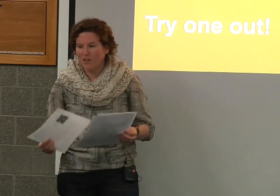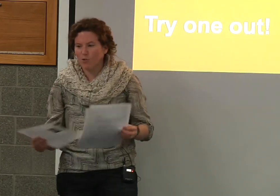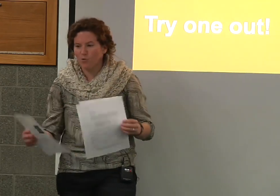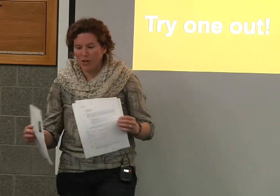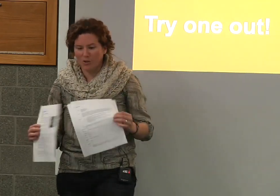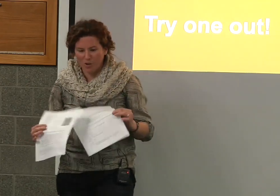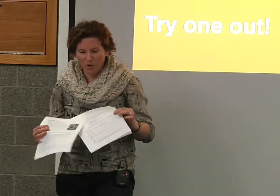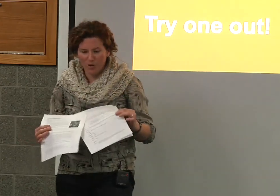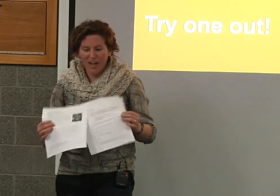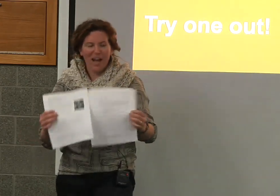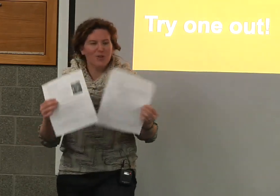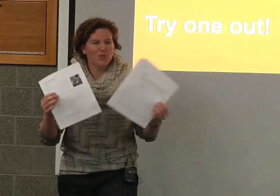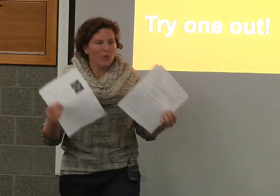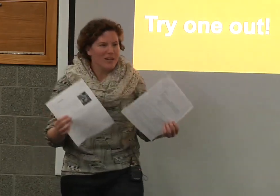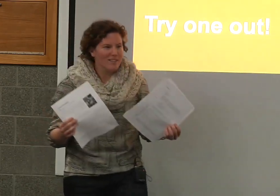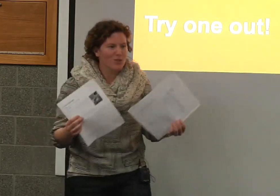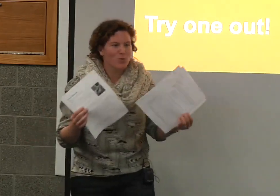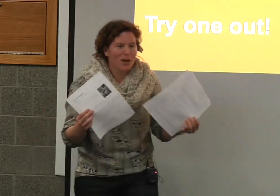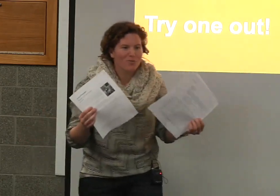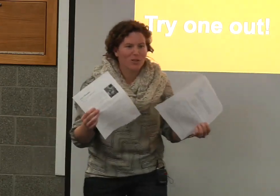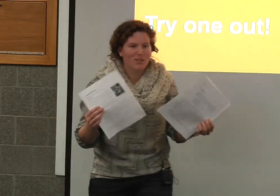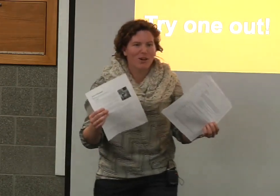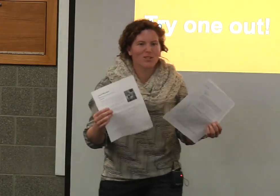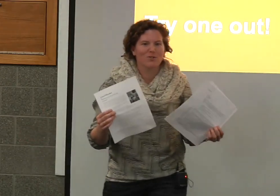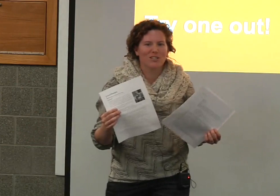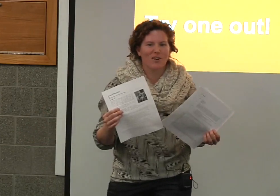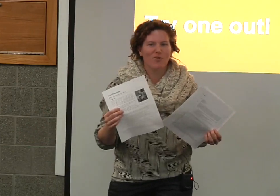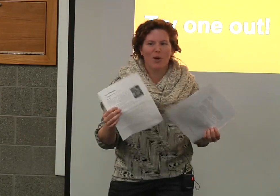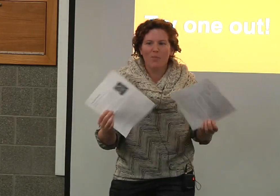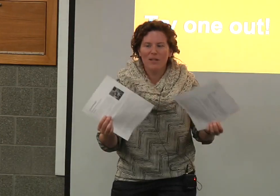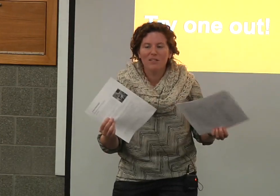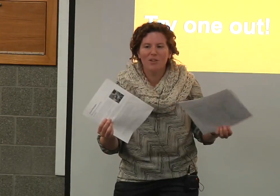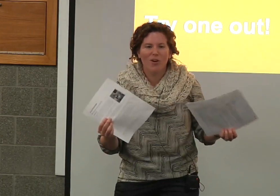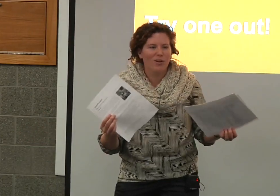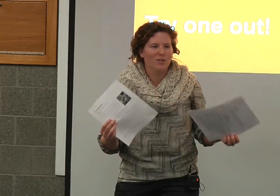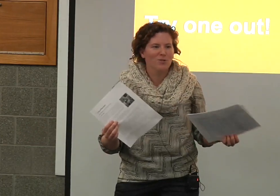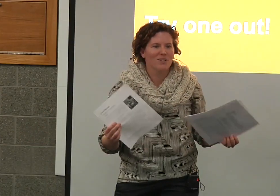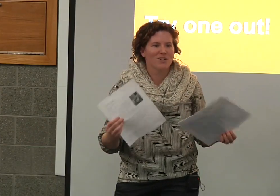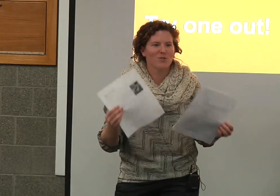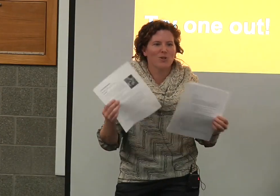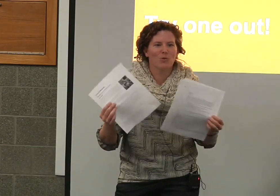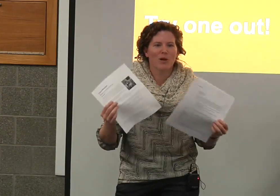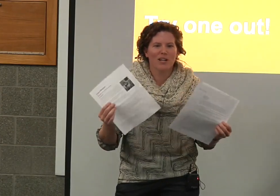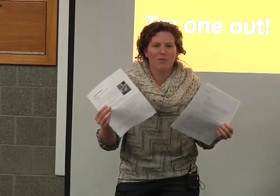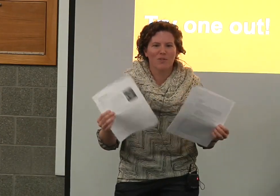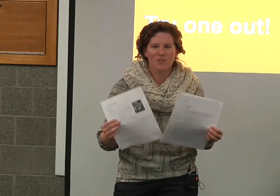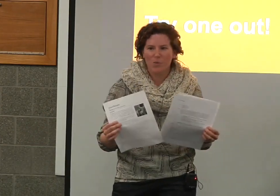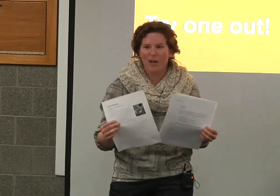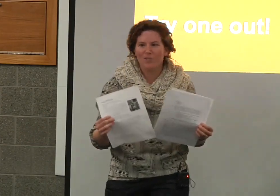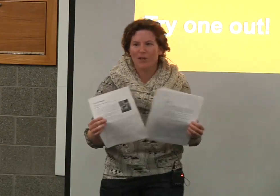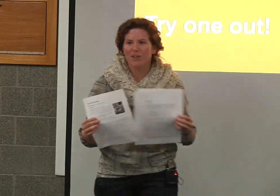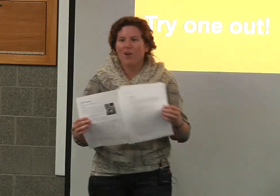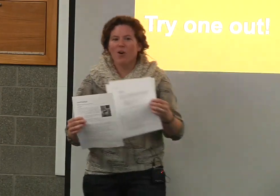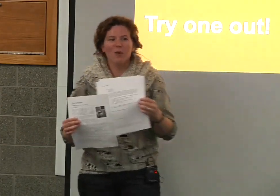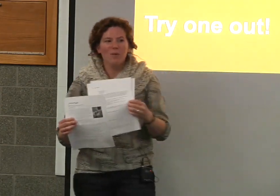or maybe you decide to write your own. As you're reading this, you might have really thought to yourself, well, I basically already do this. I just don't write it up in this way, right? Or